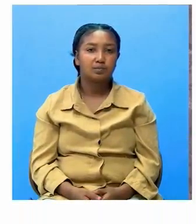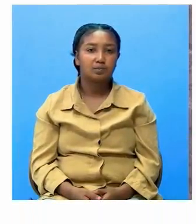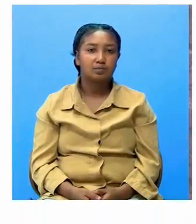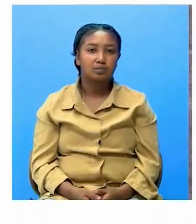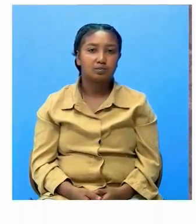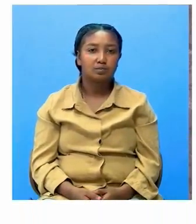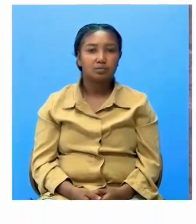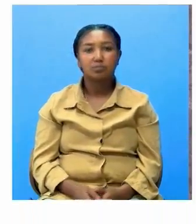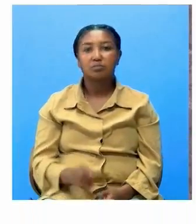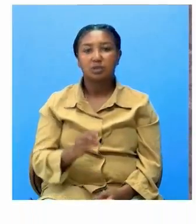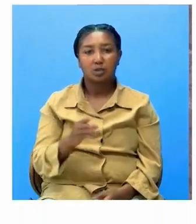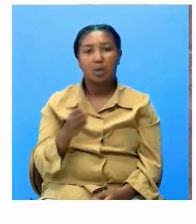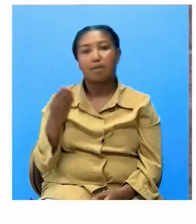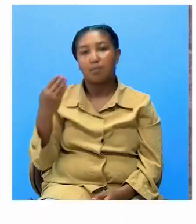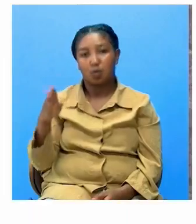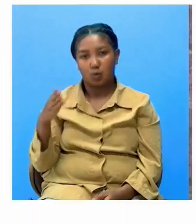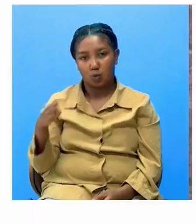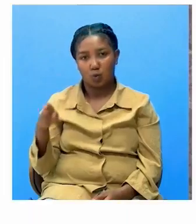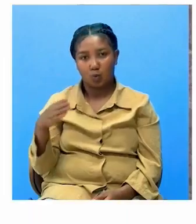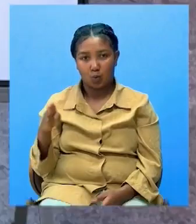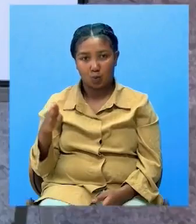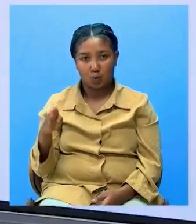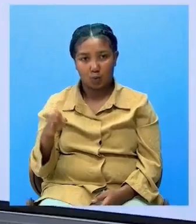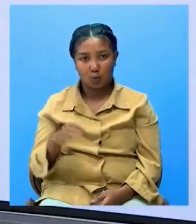is blue.